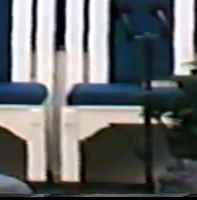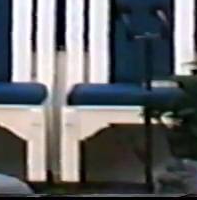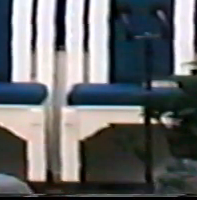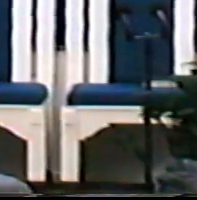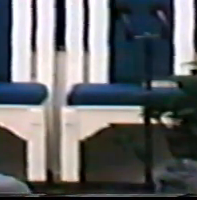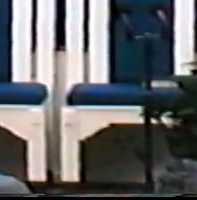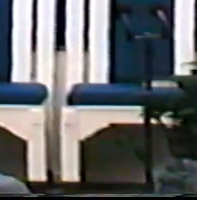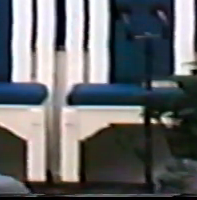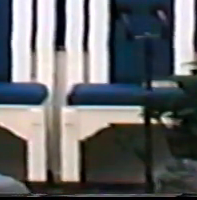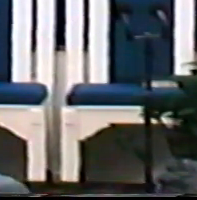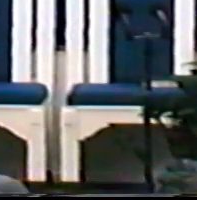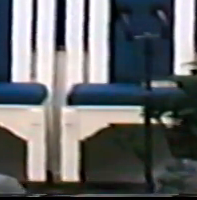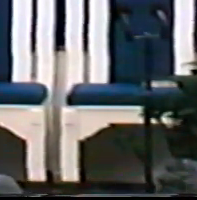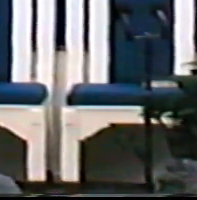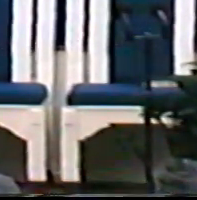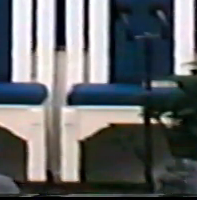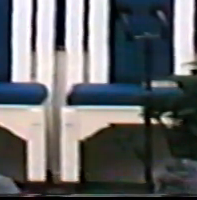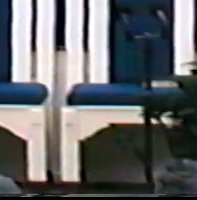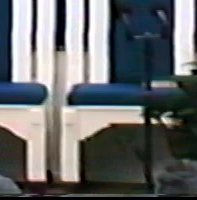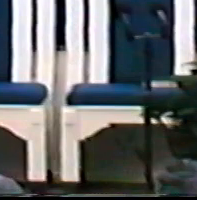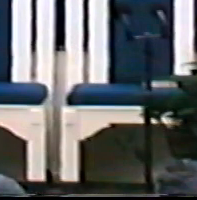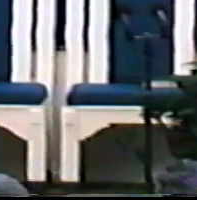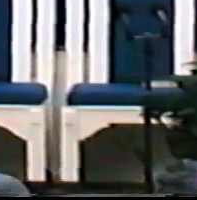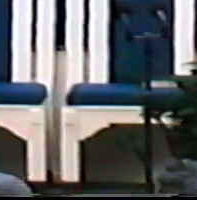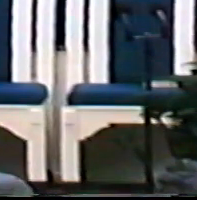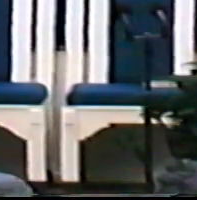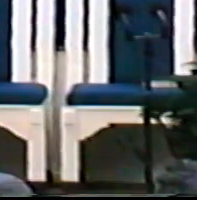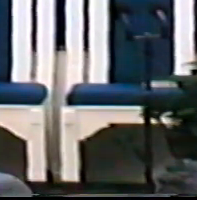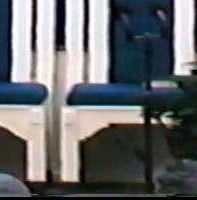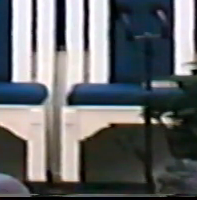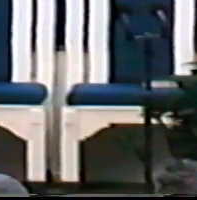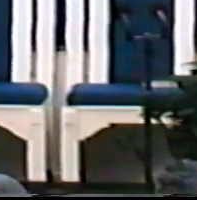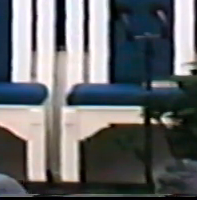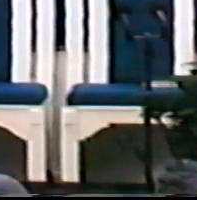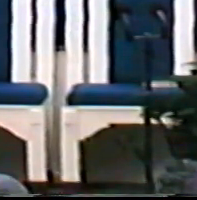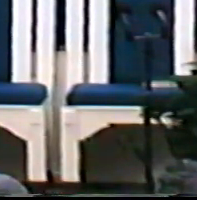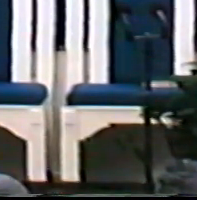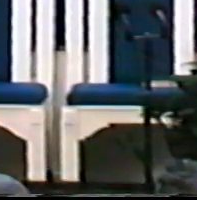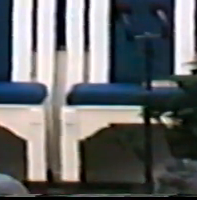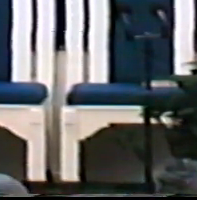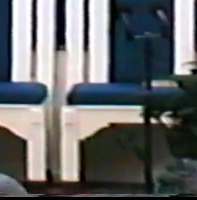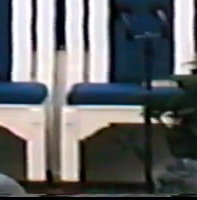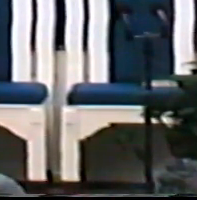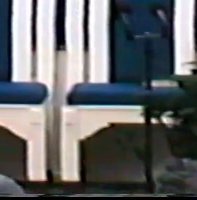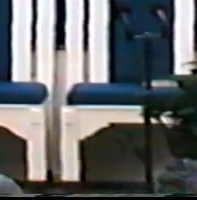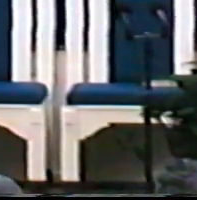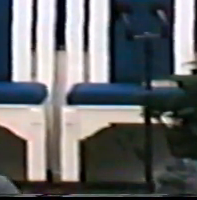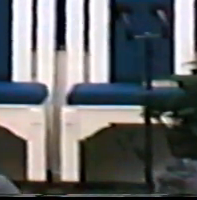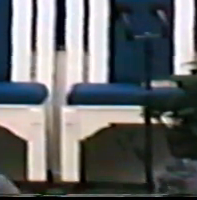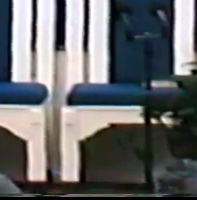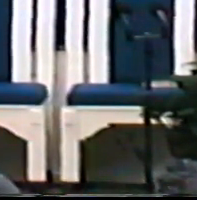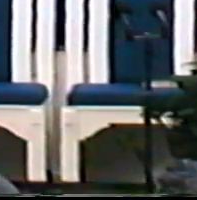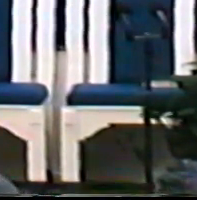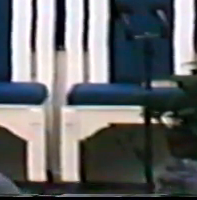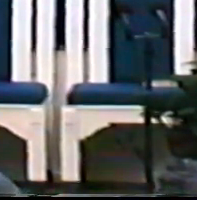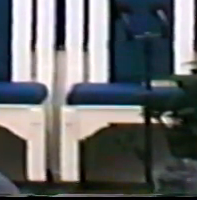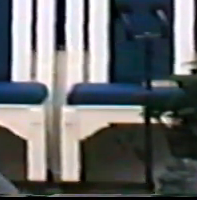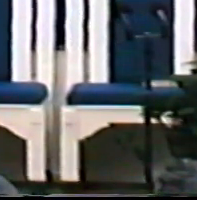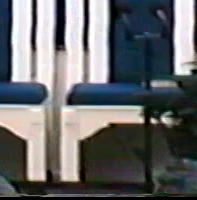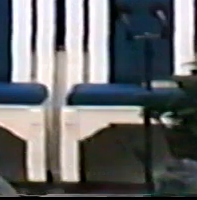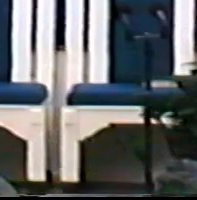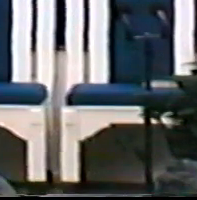Oh, there's a crown, and you can win it if